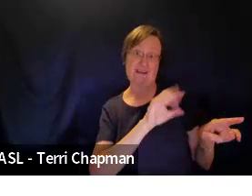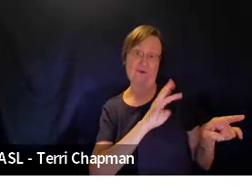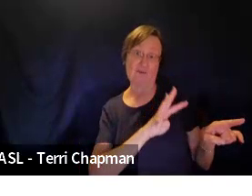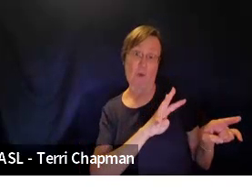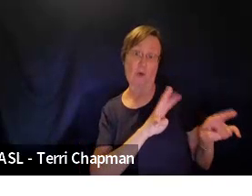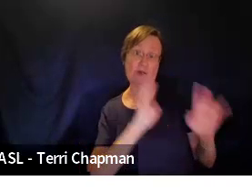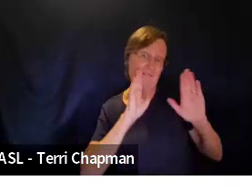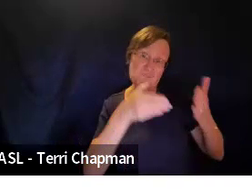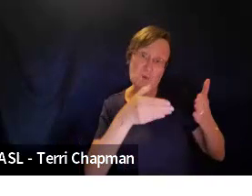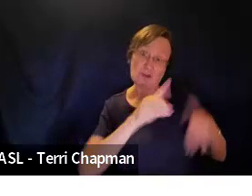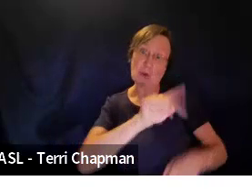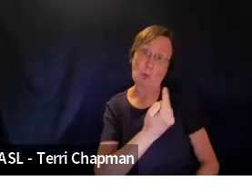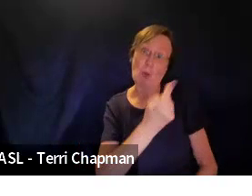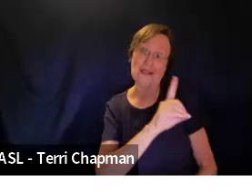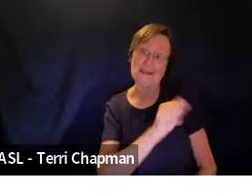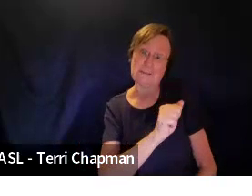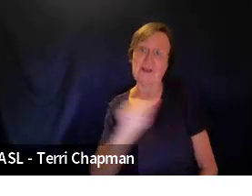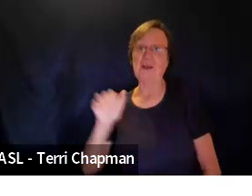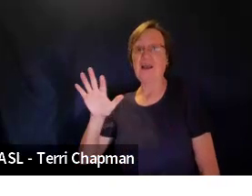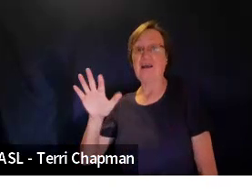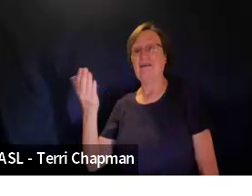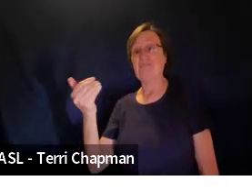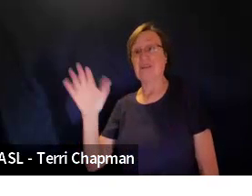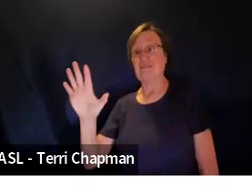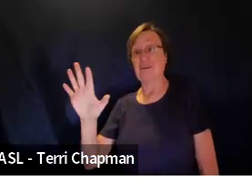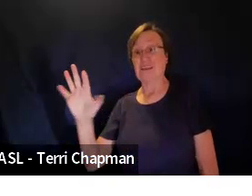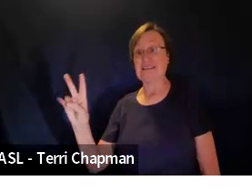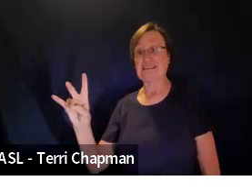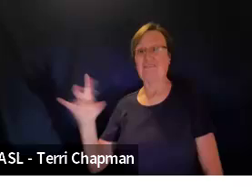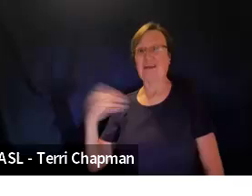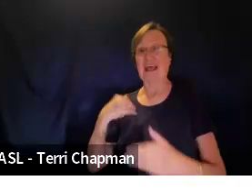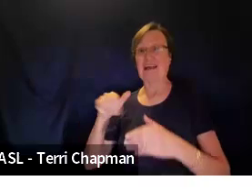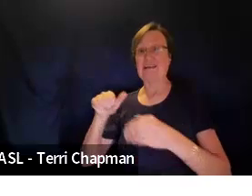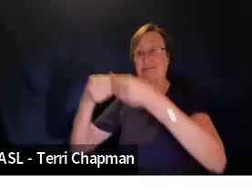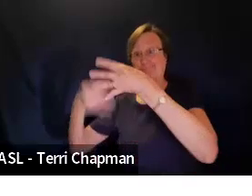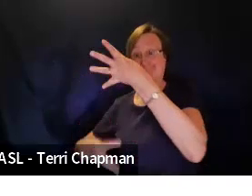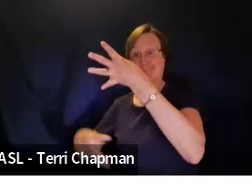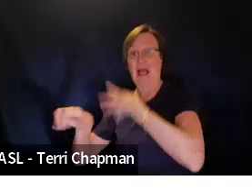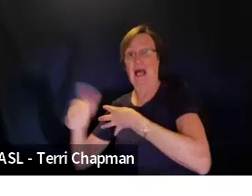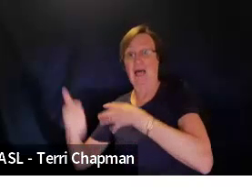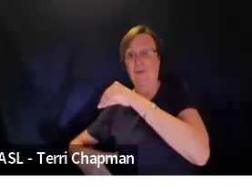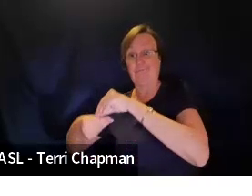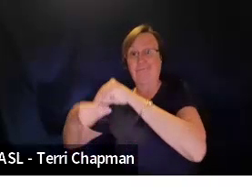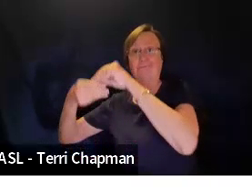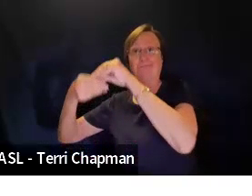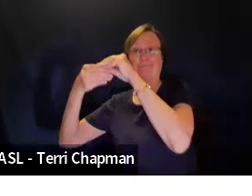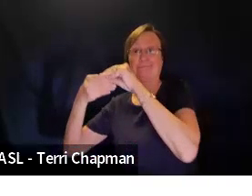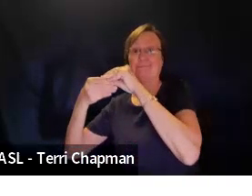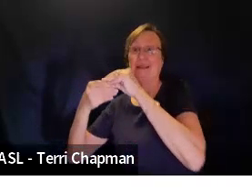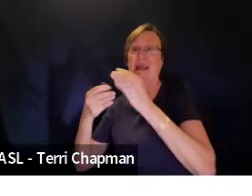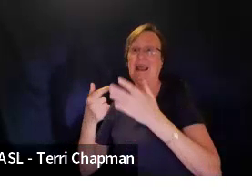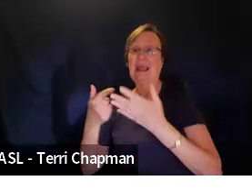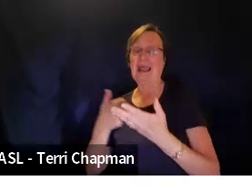focused on disability, 1557 has all of these other provisions and accounts for this